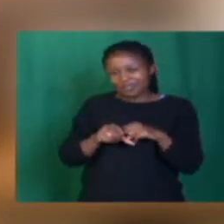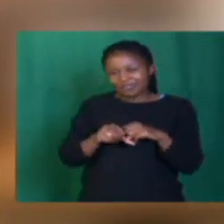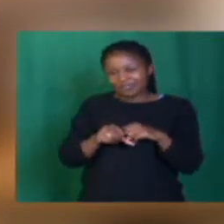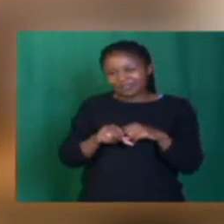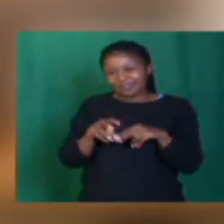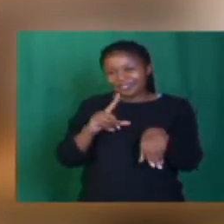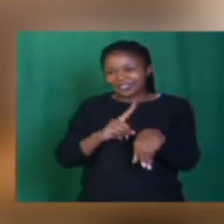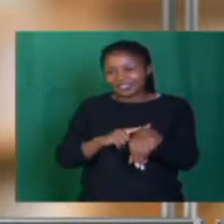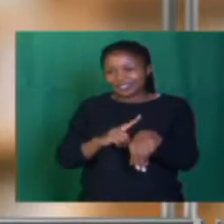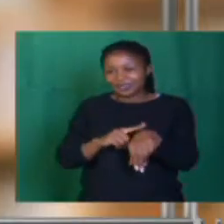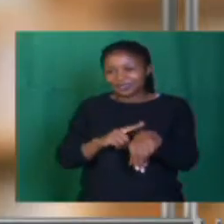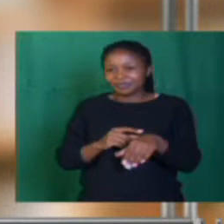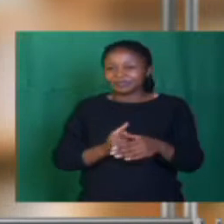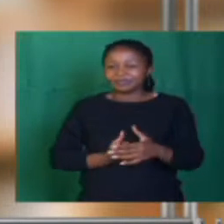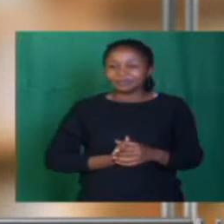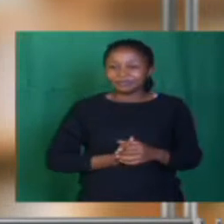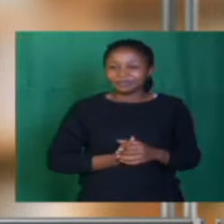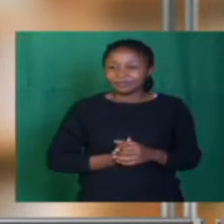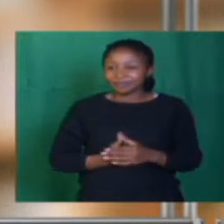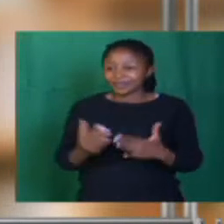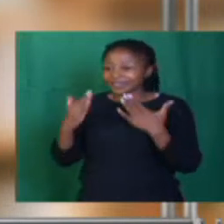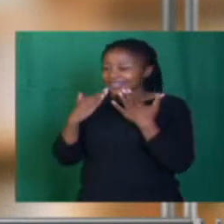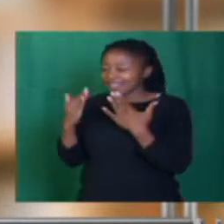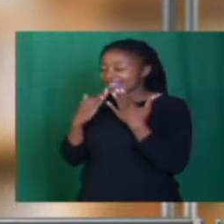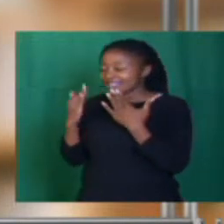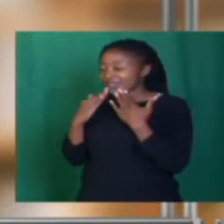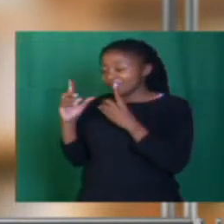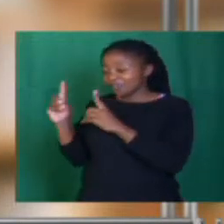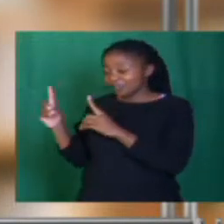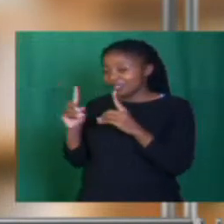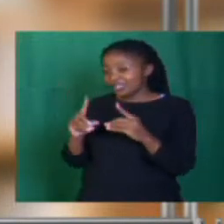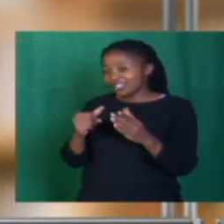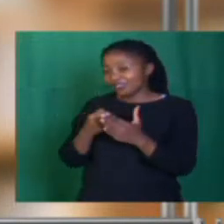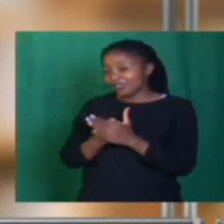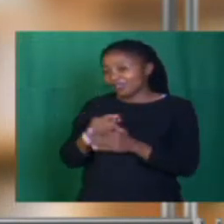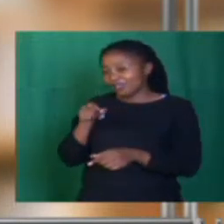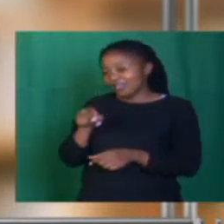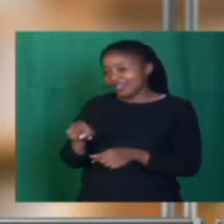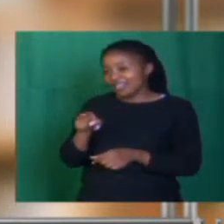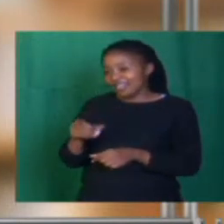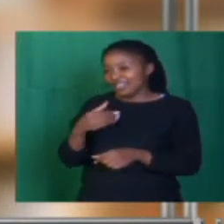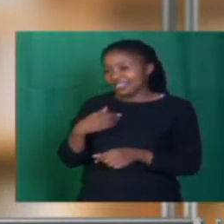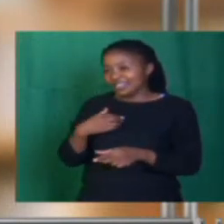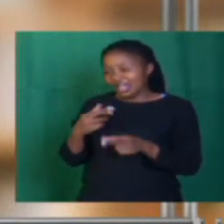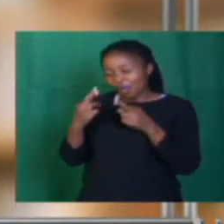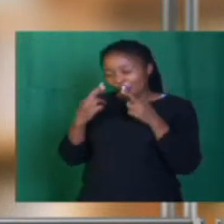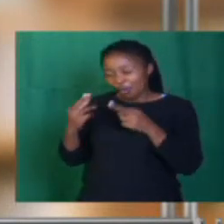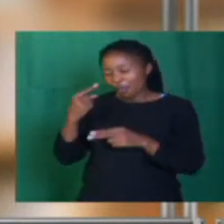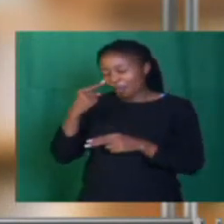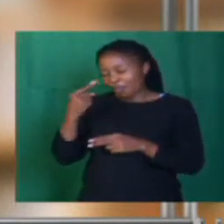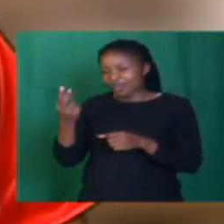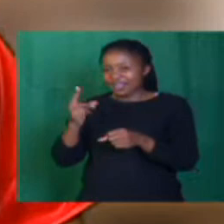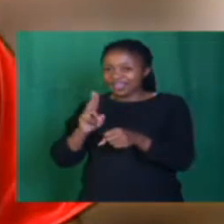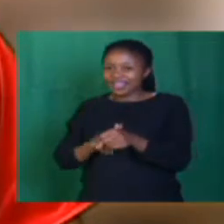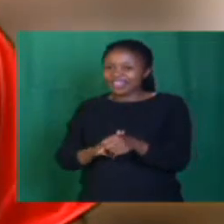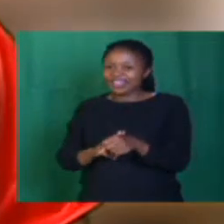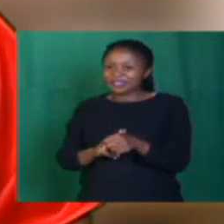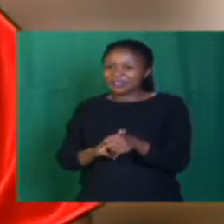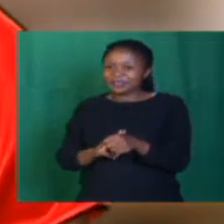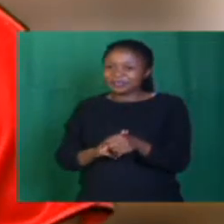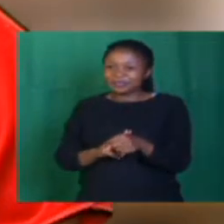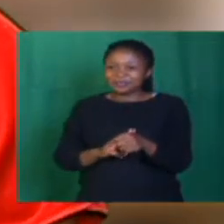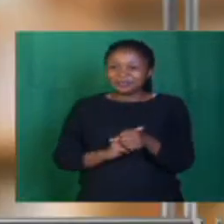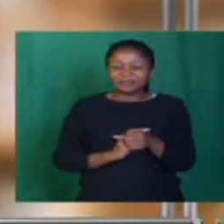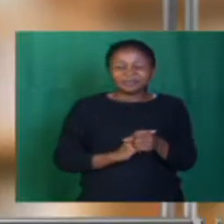back. Thank you very much, Winile, for that. And we are looking forward to seeing you again when you come back. Thank you very much,